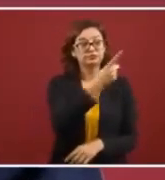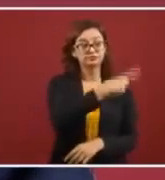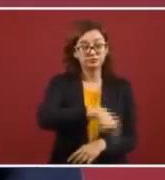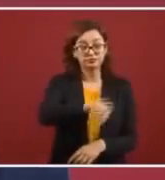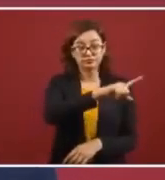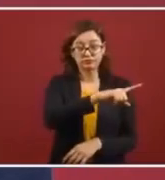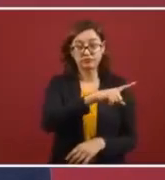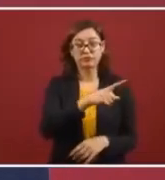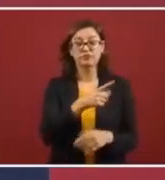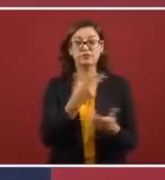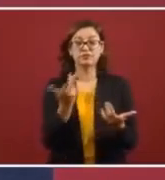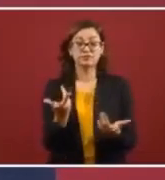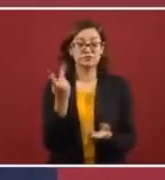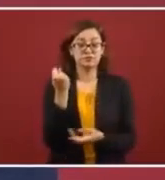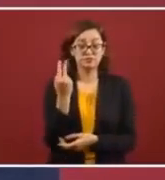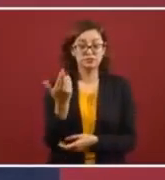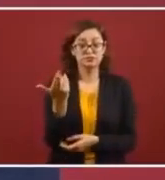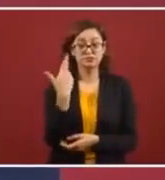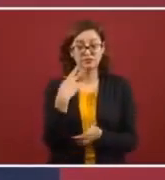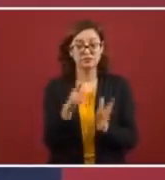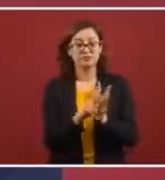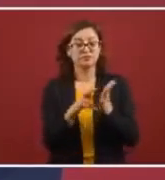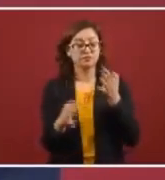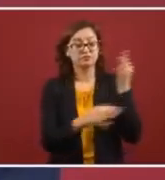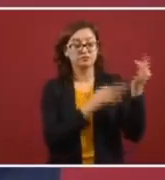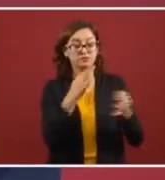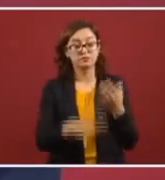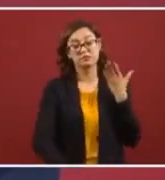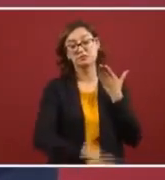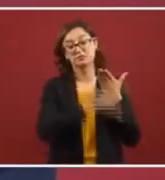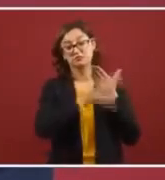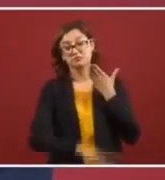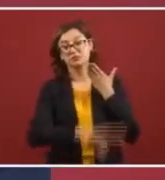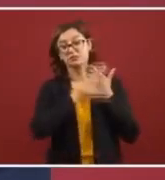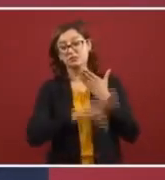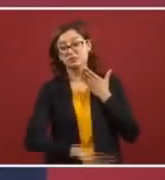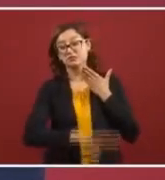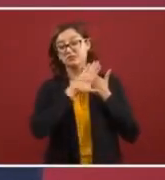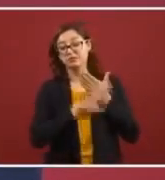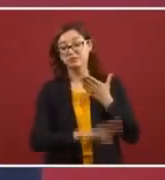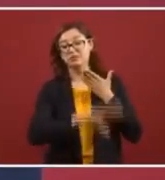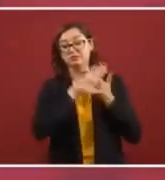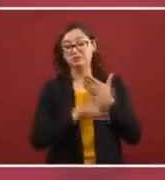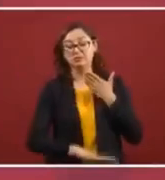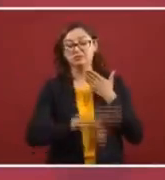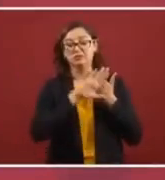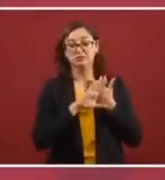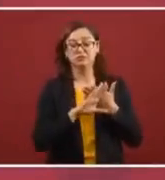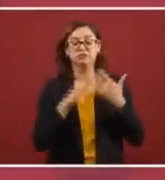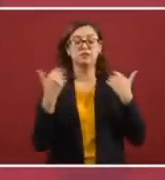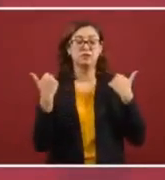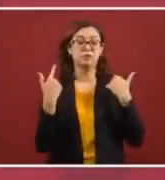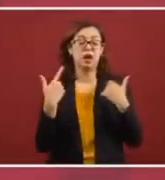media that is now opposers to our government,